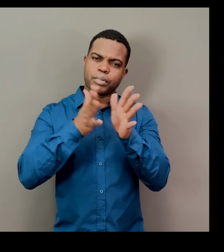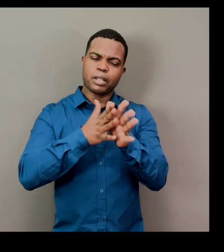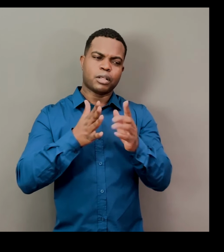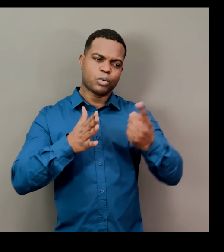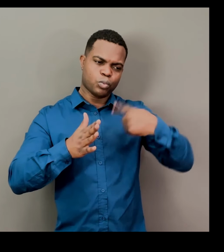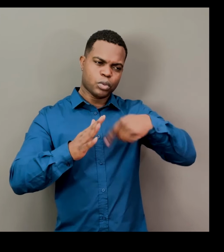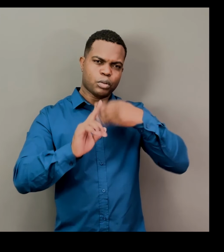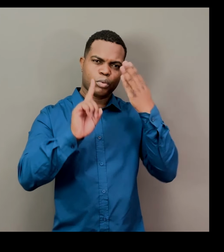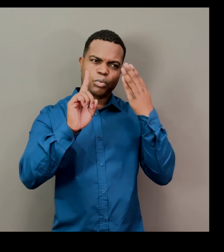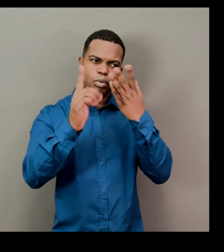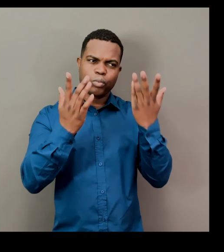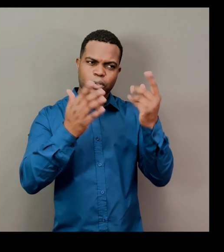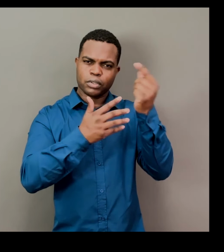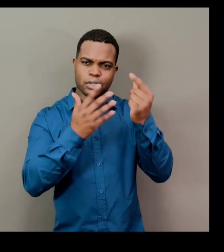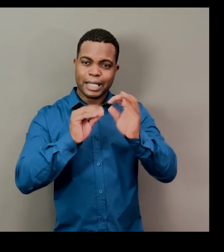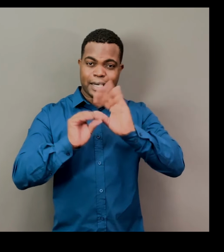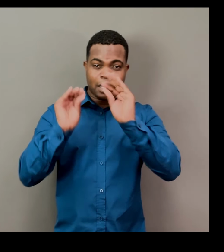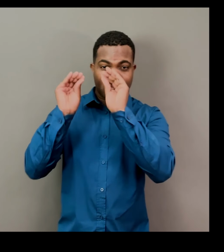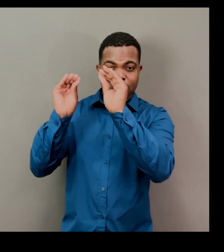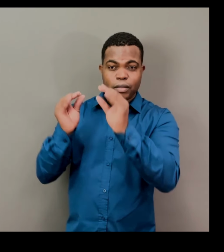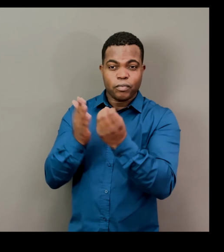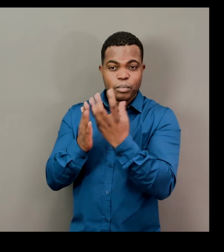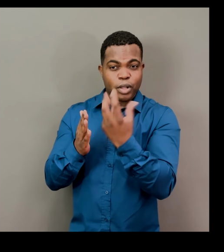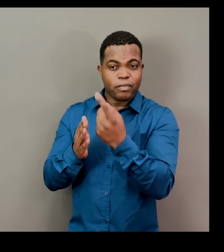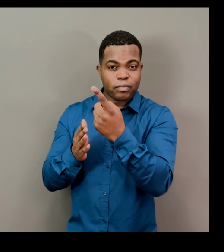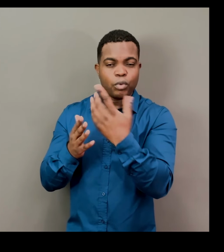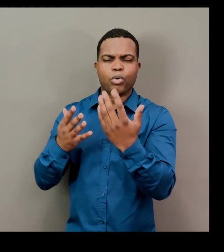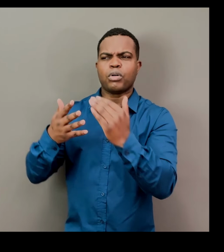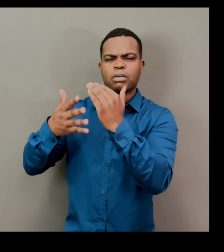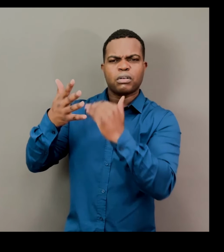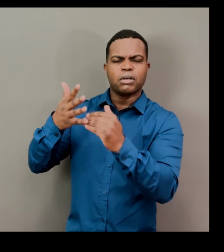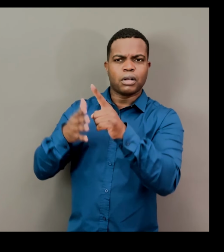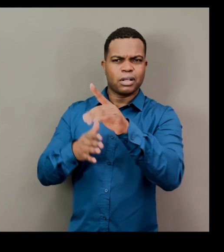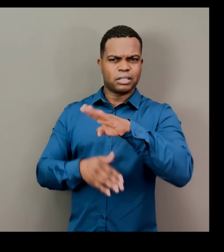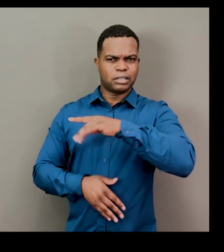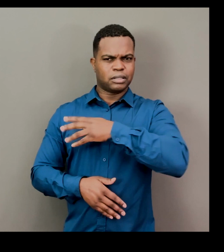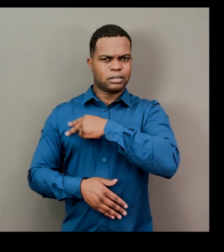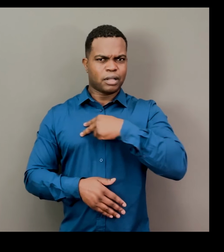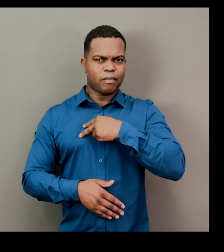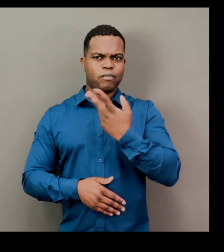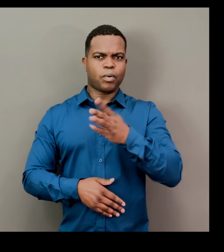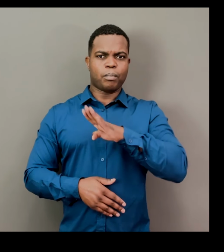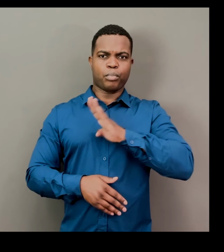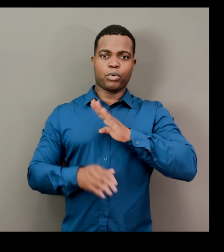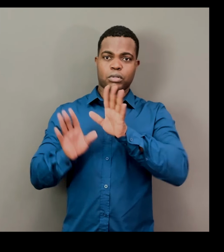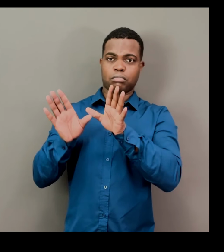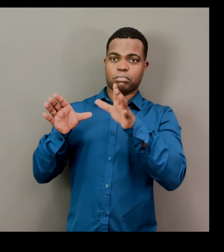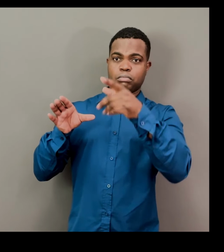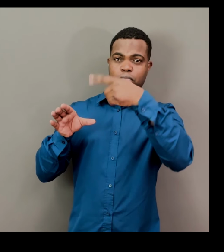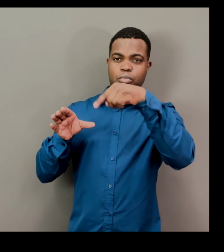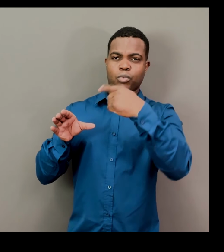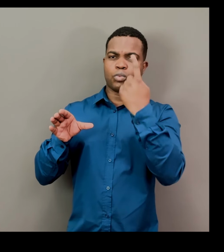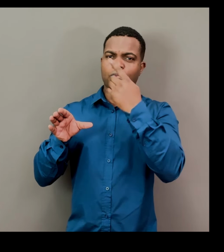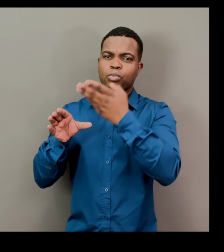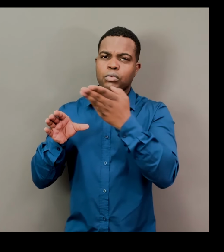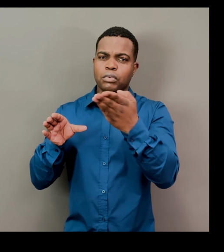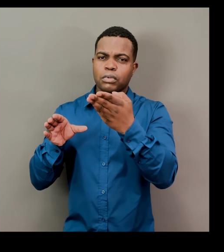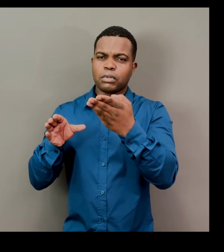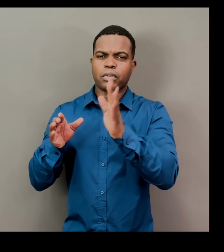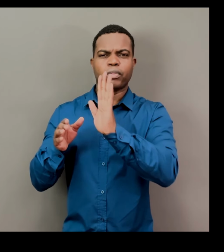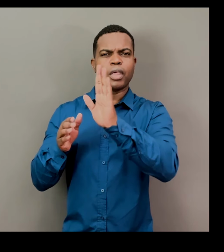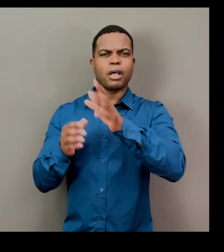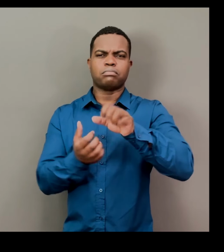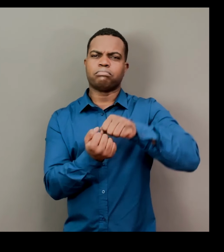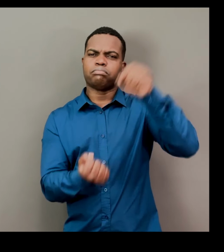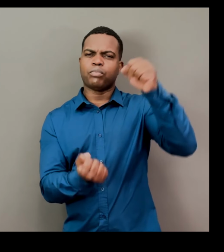their mission and purpose? Do they list staff and board members and irrelevant credentials? If the author is a person,